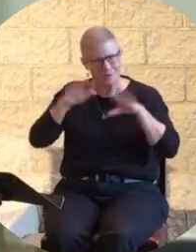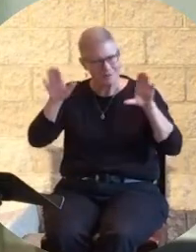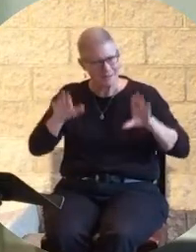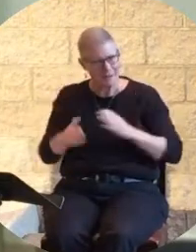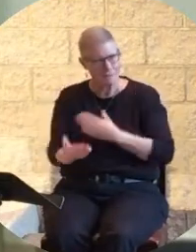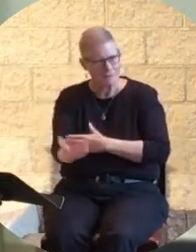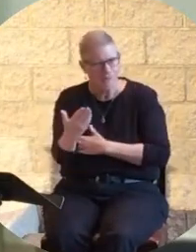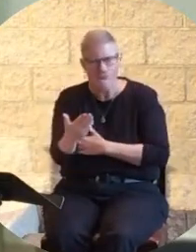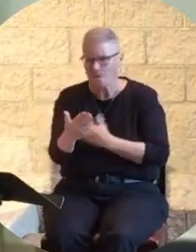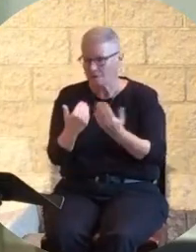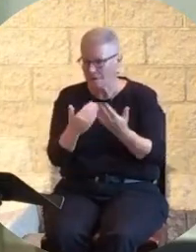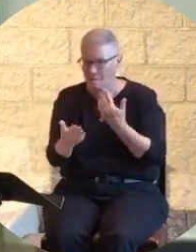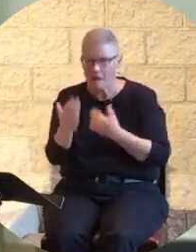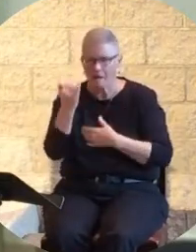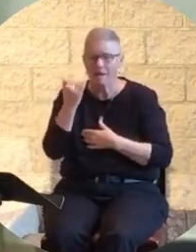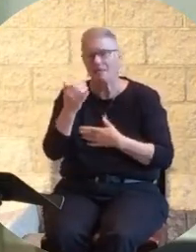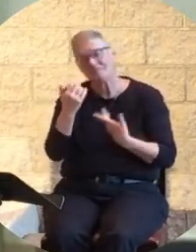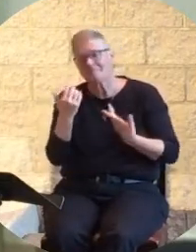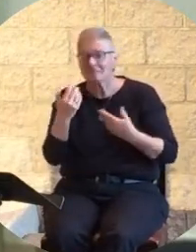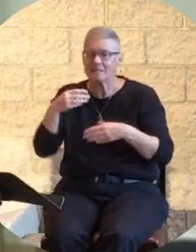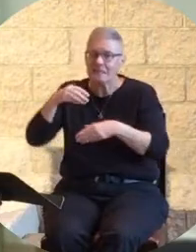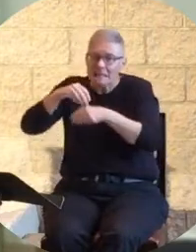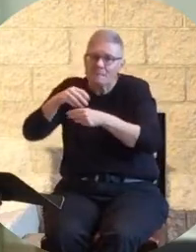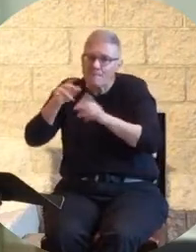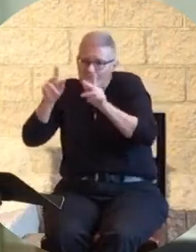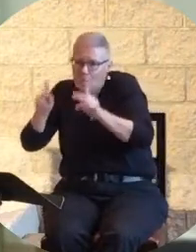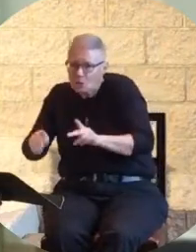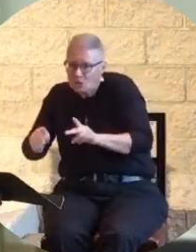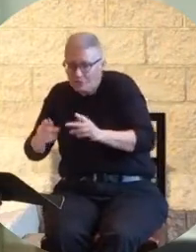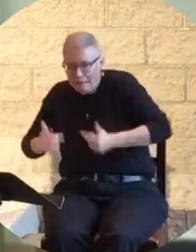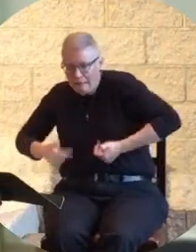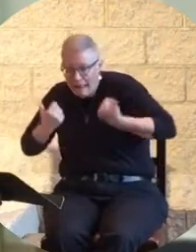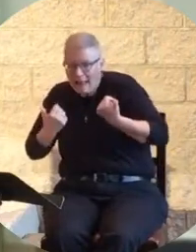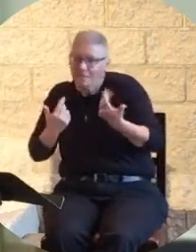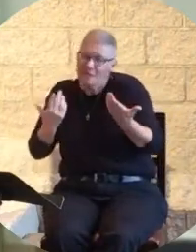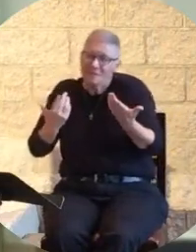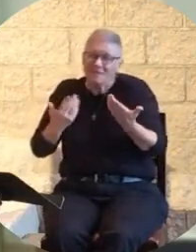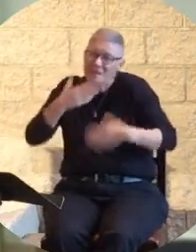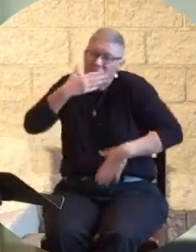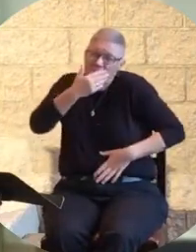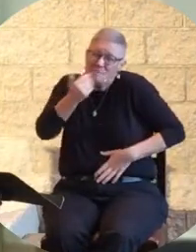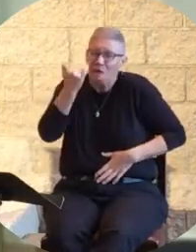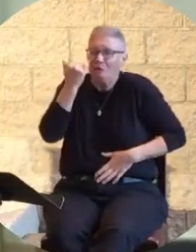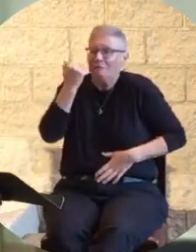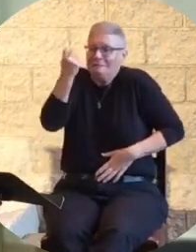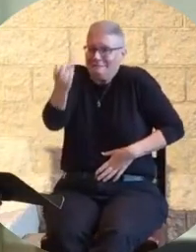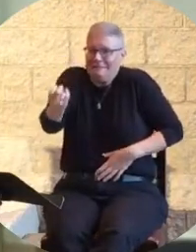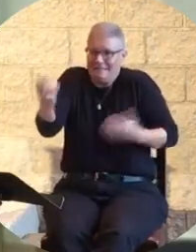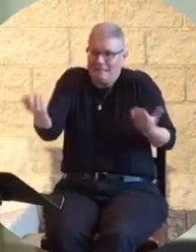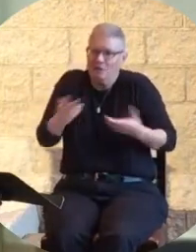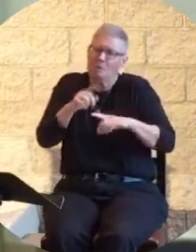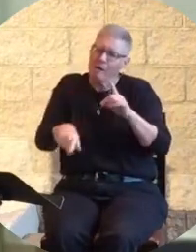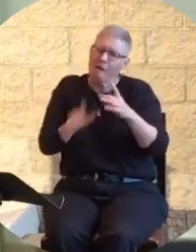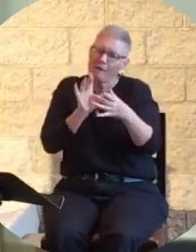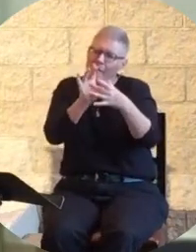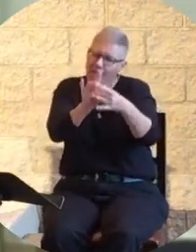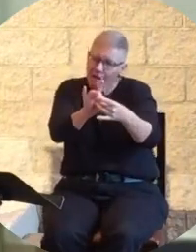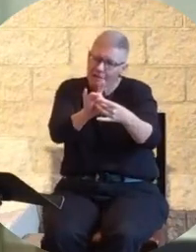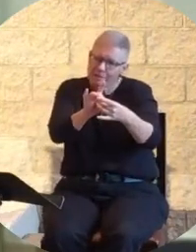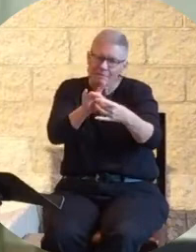whether it's in person. It's better in person, but it's also really cool to be connected virtually. So we're glad you're